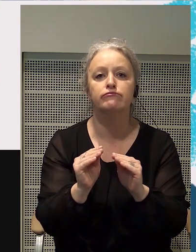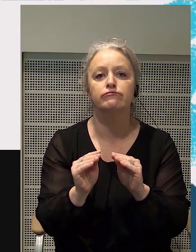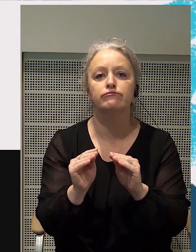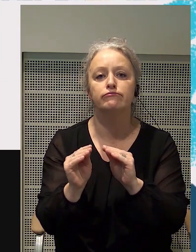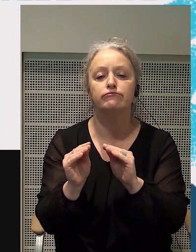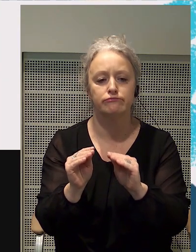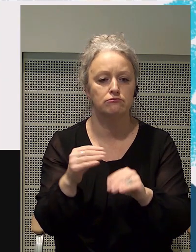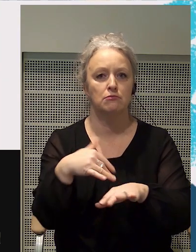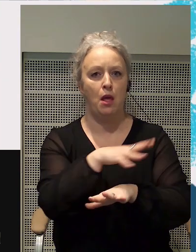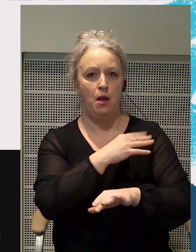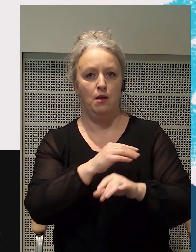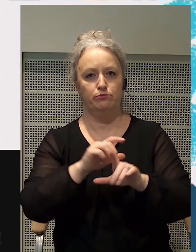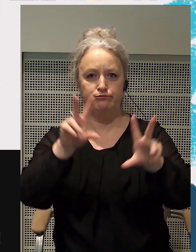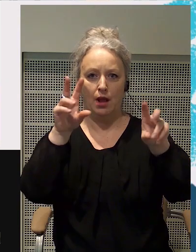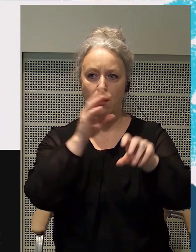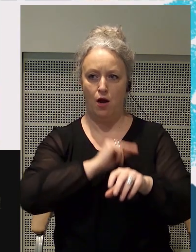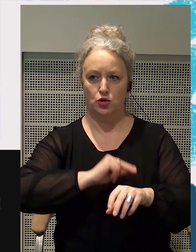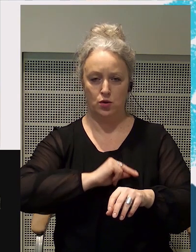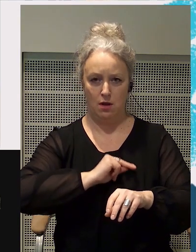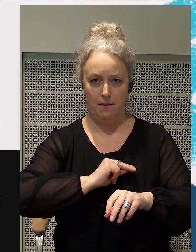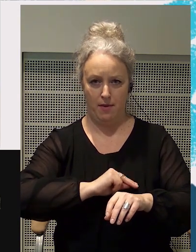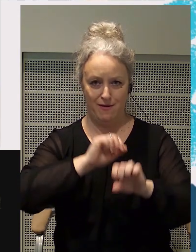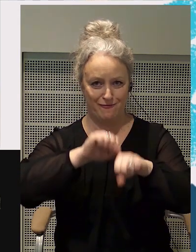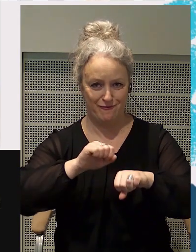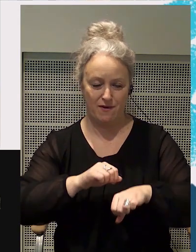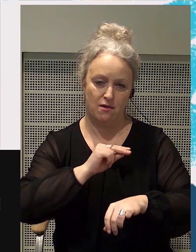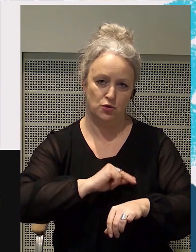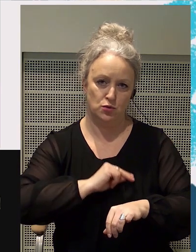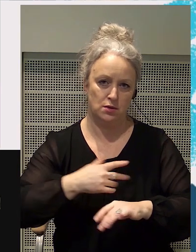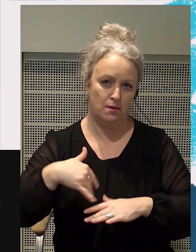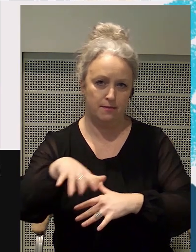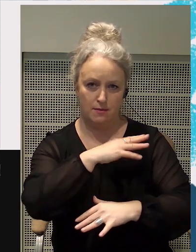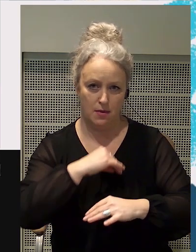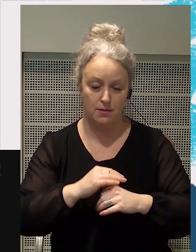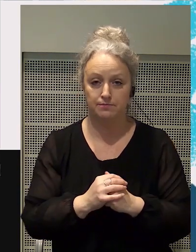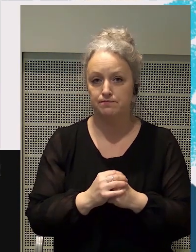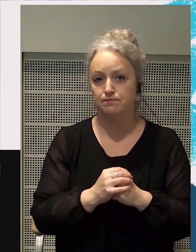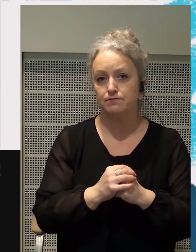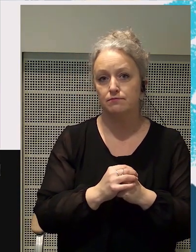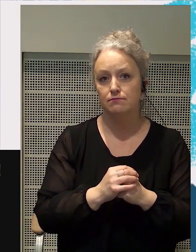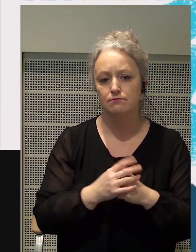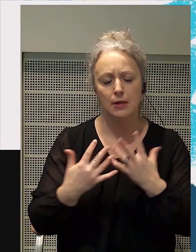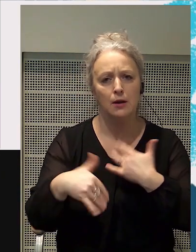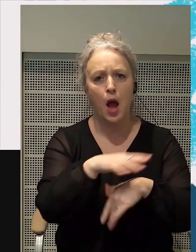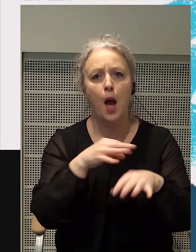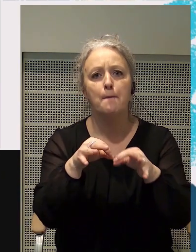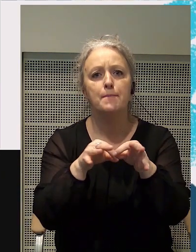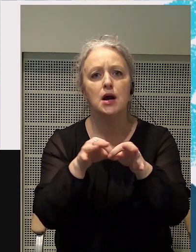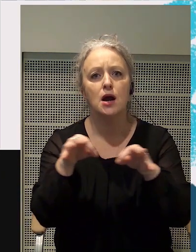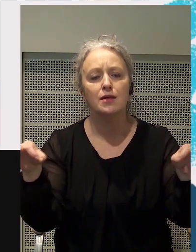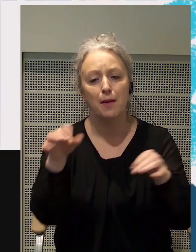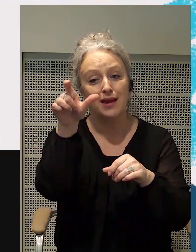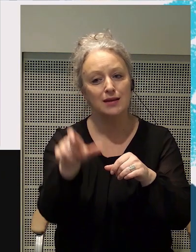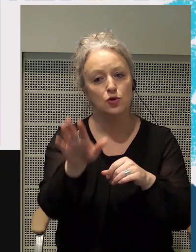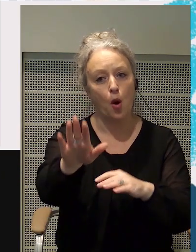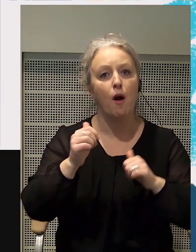an individual's satisfaction or happiness with those domains of life that affect health or are